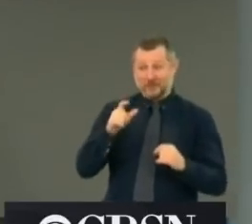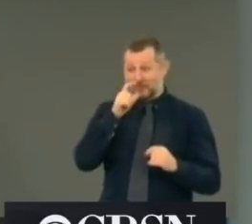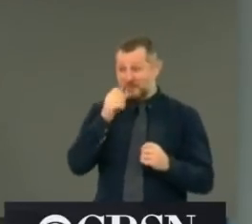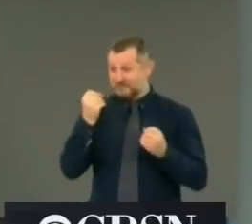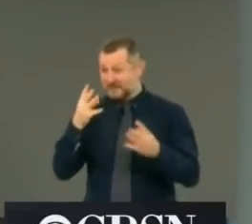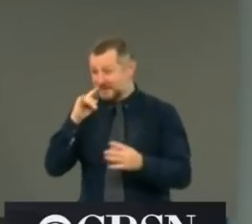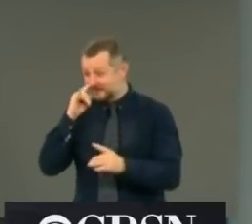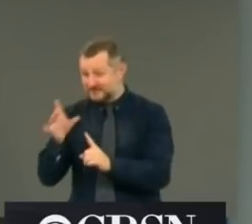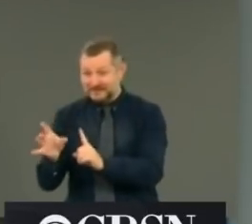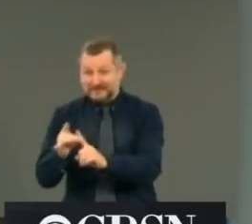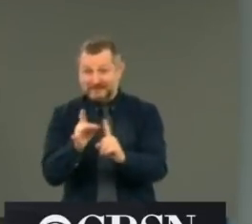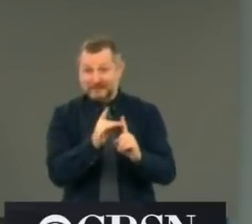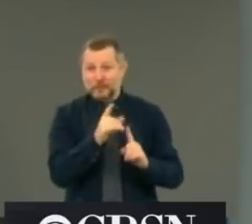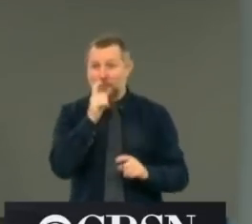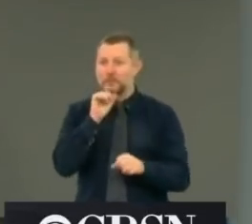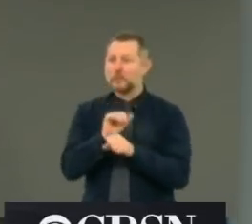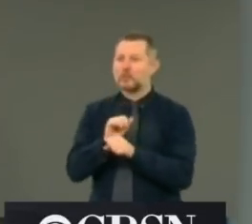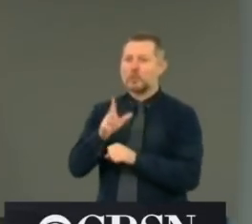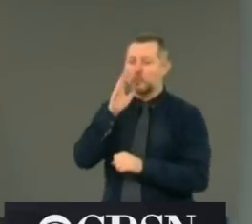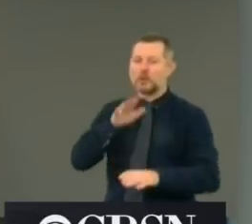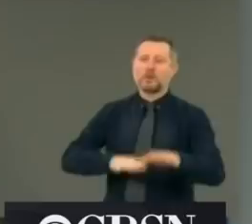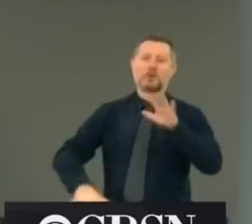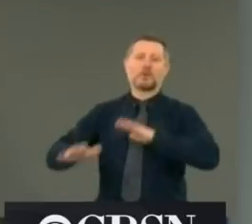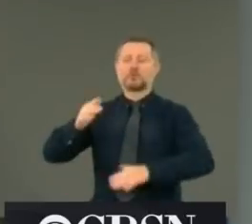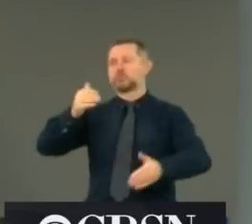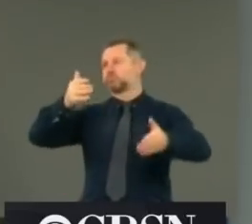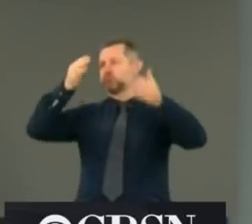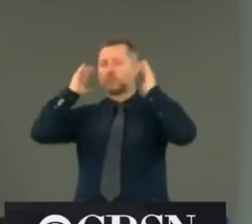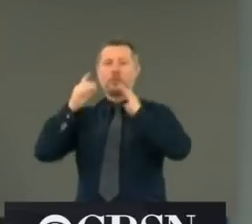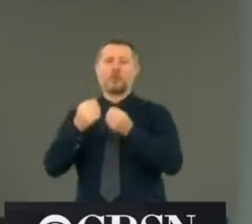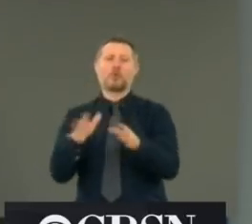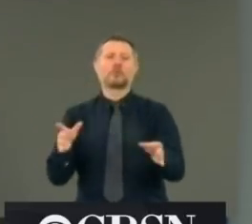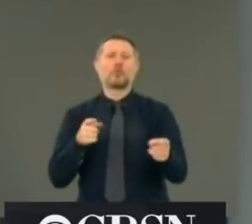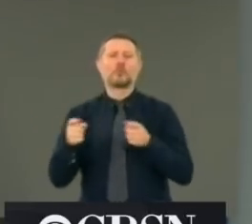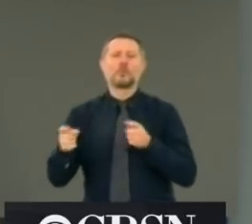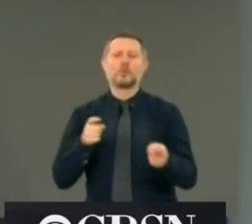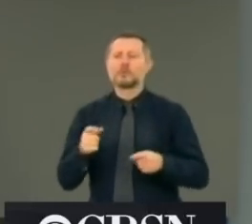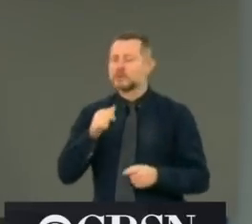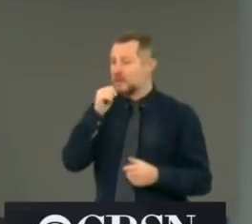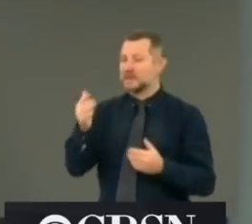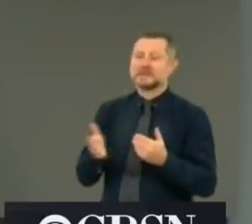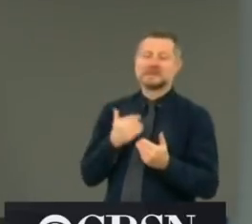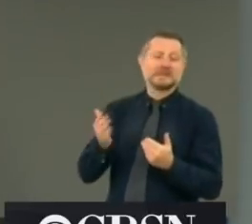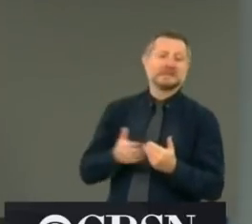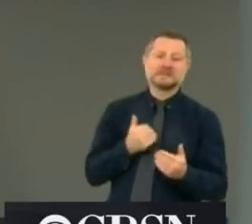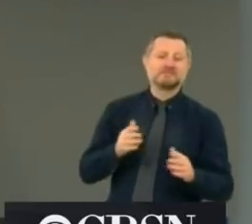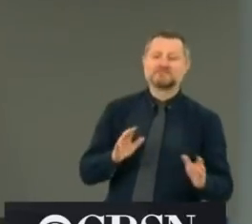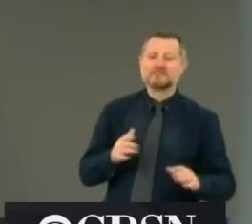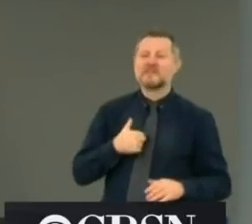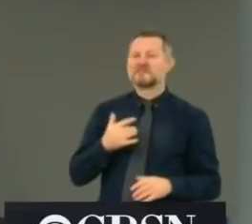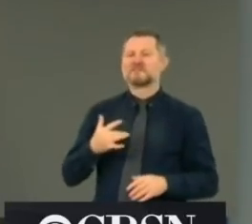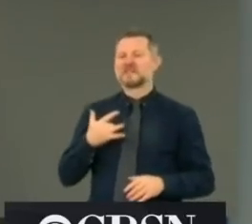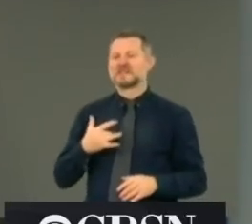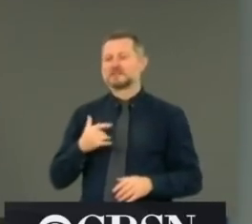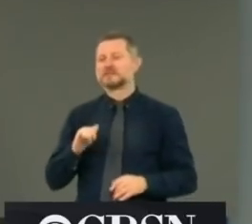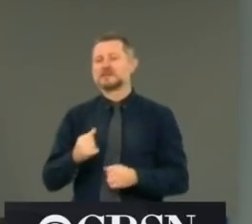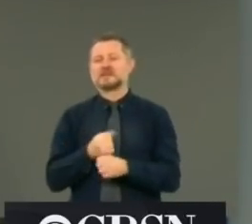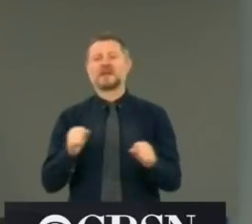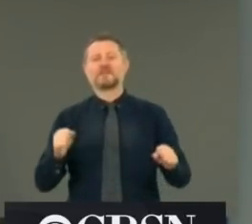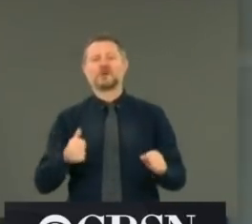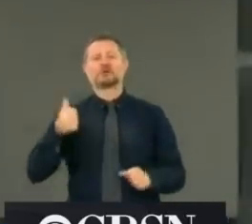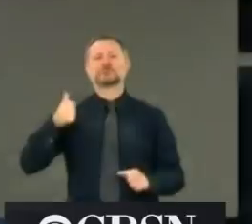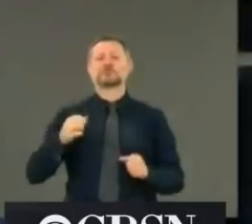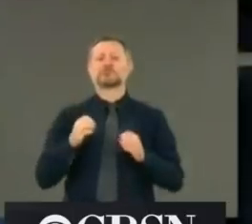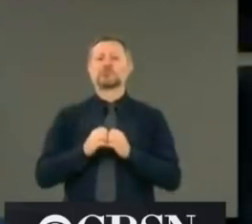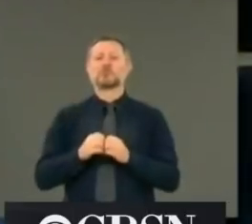quarantine all of those children in a camp. So it's a tough decision, but this is the best public health practice that I